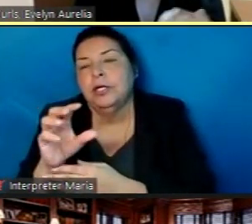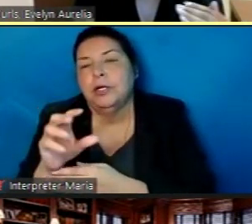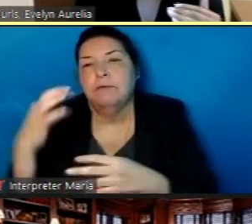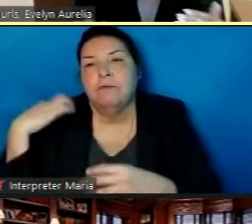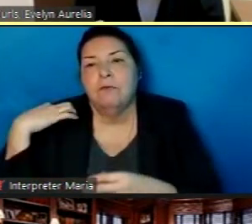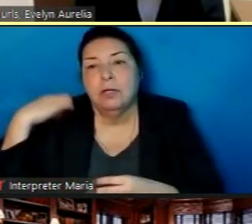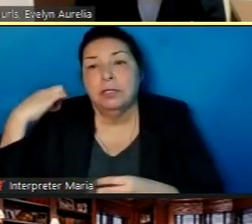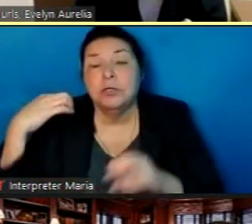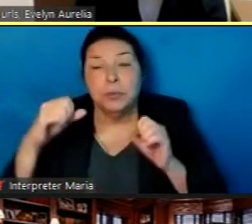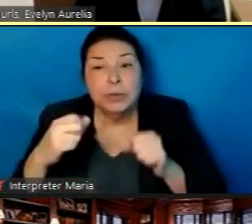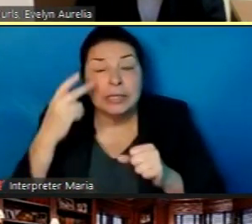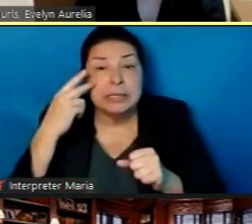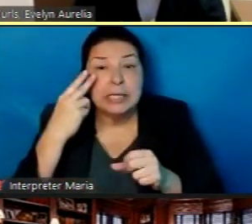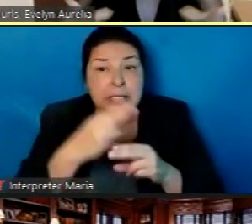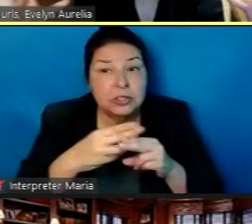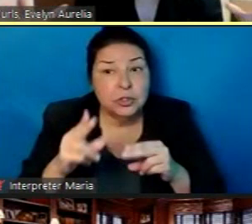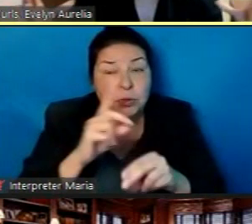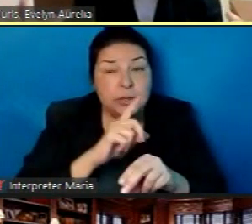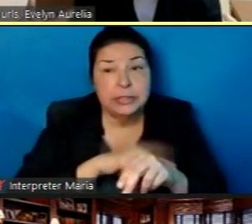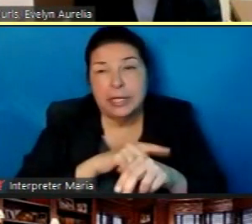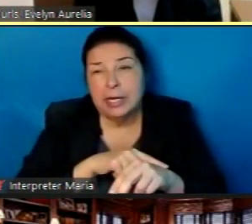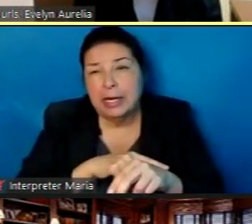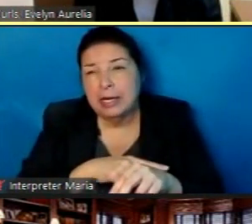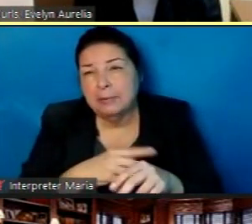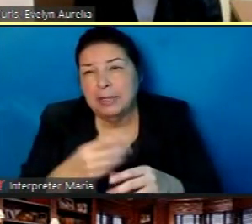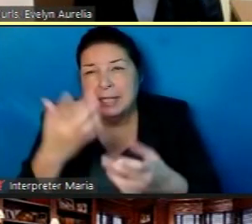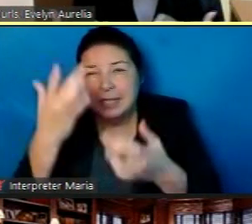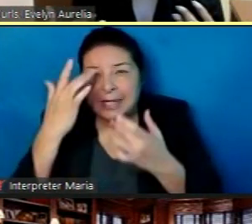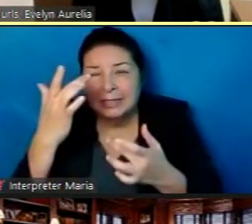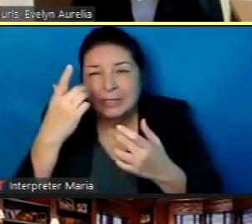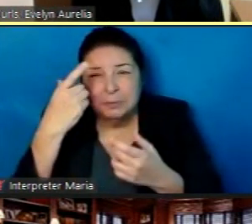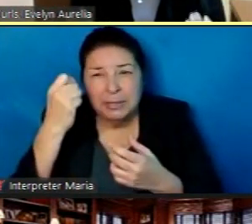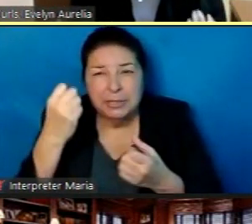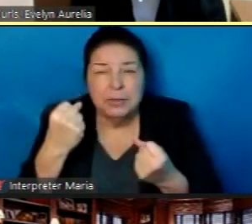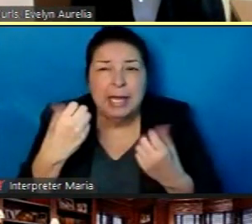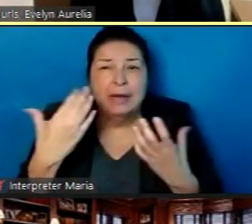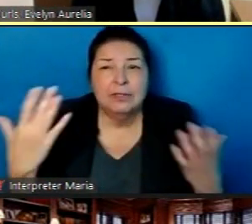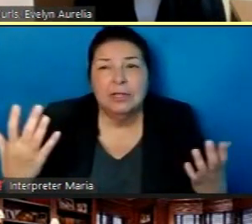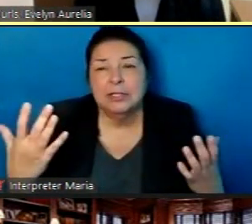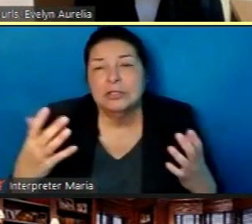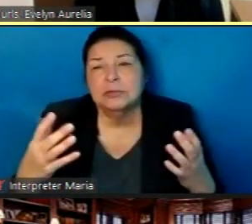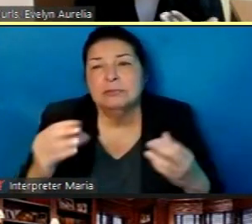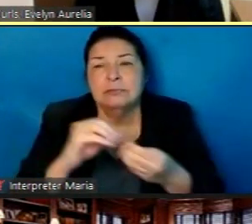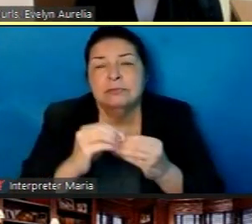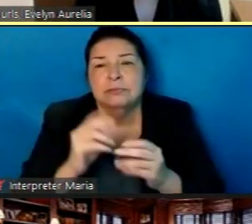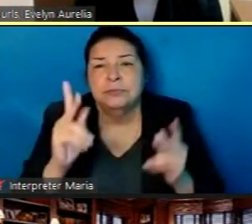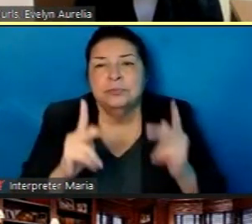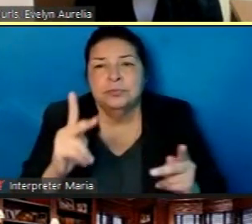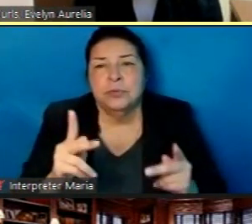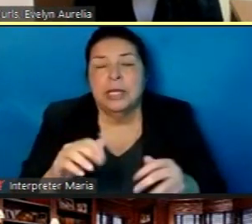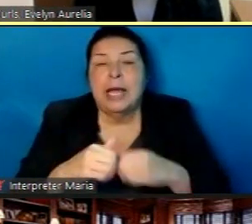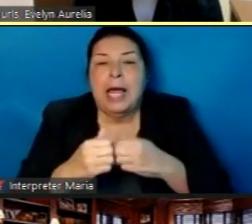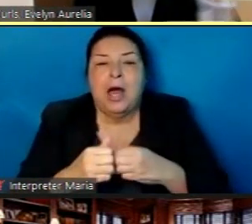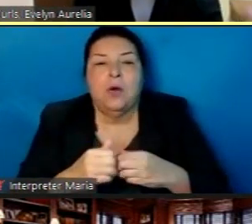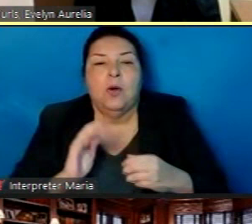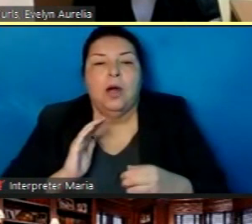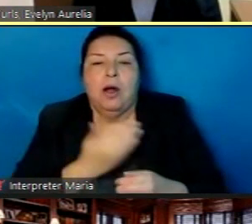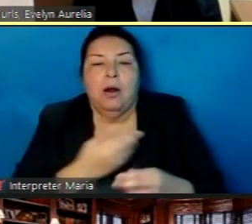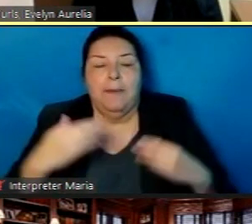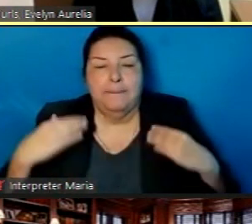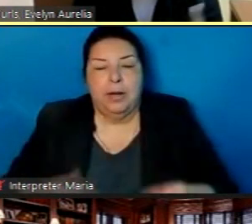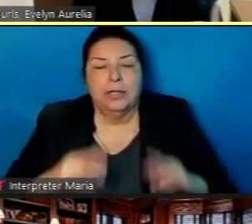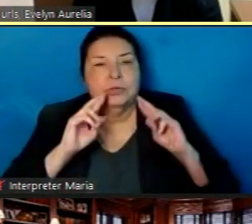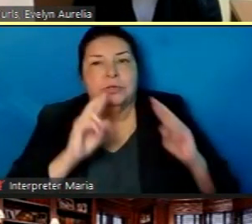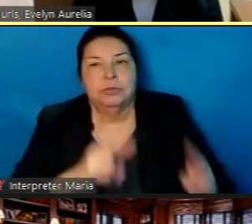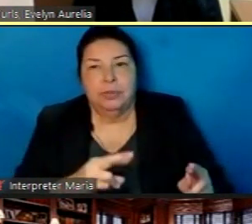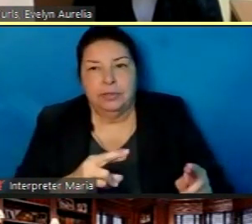see what the short-term side effects are because we have a larger number of people and how the volunteer's immune system responds to that vaccine, the dose that we